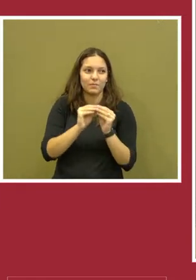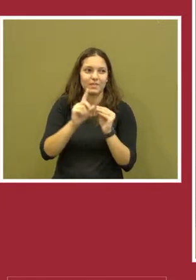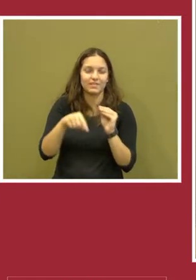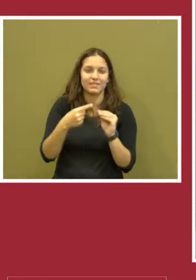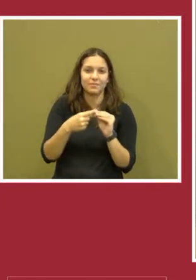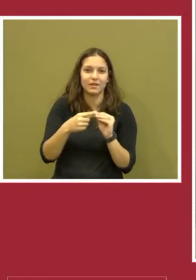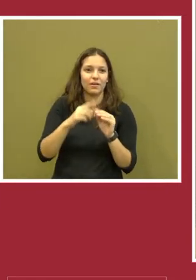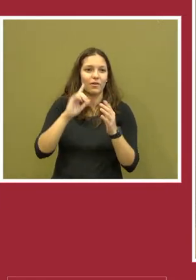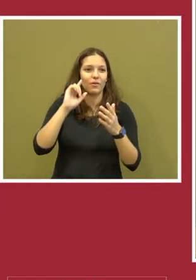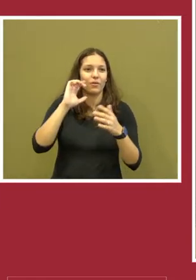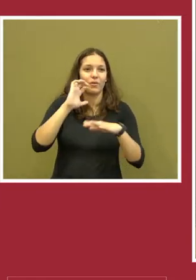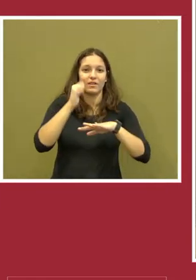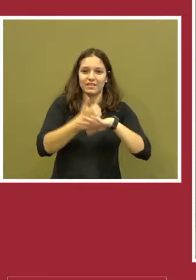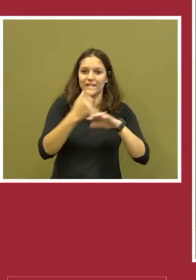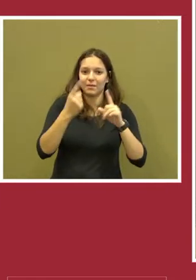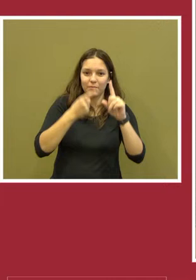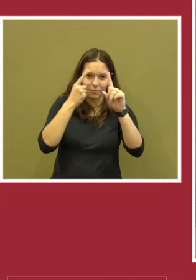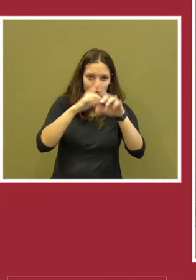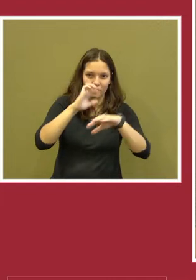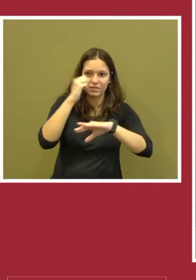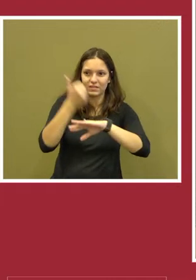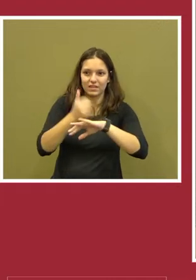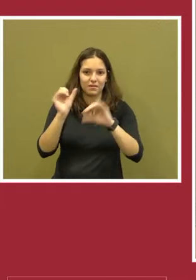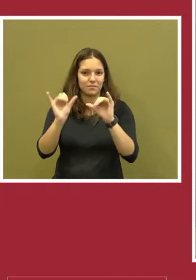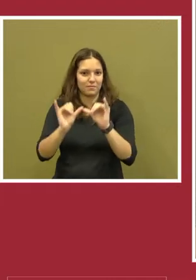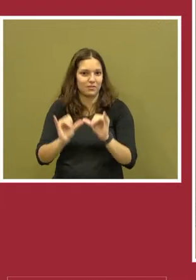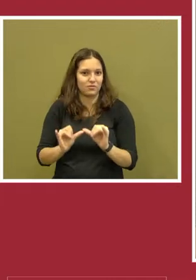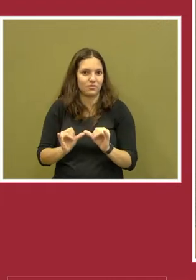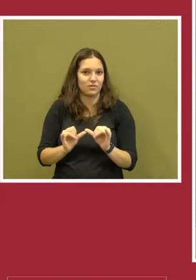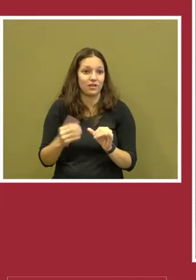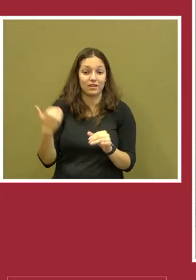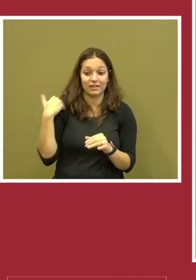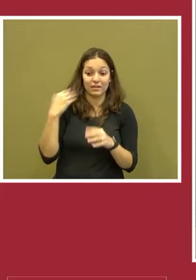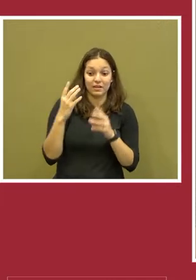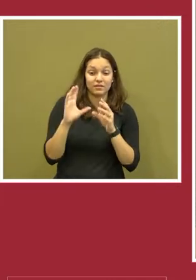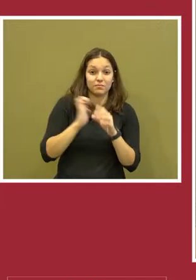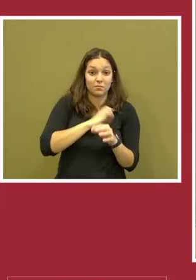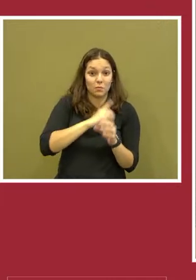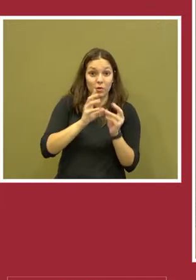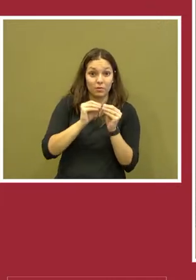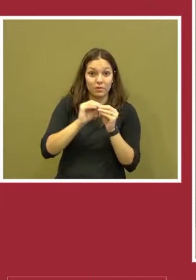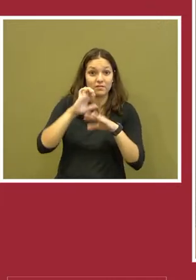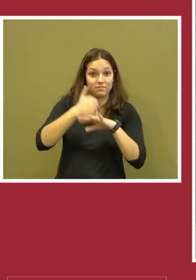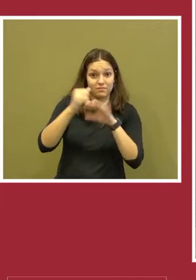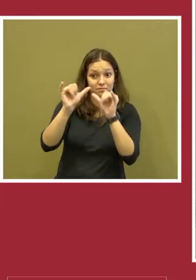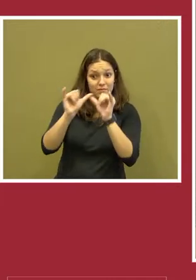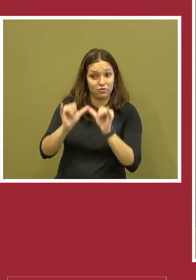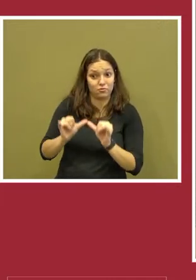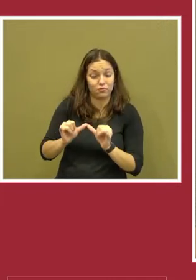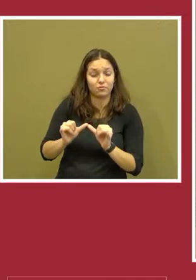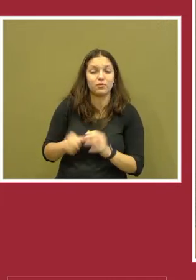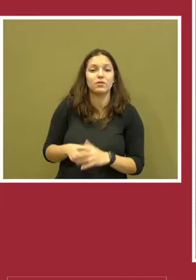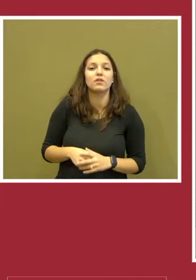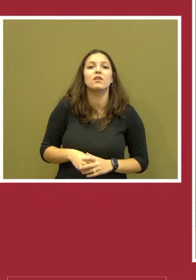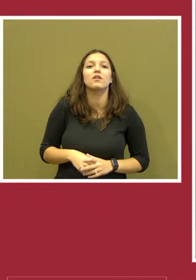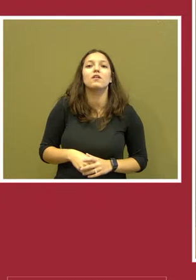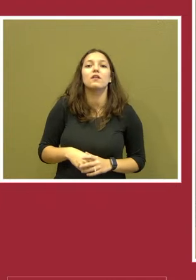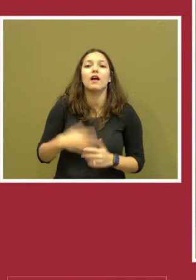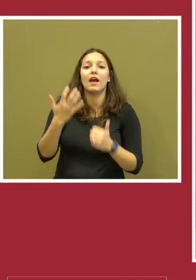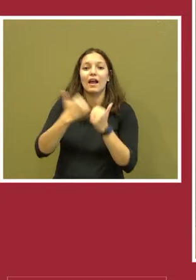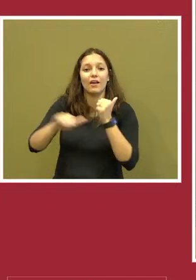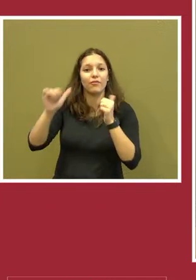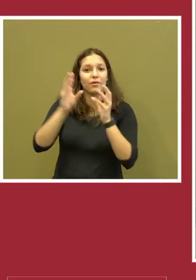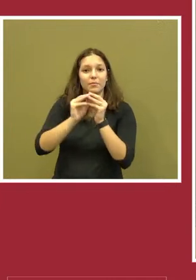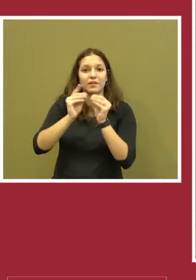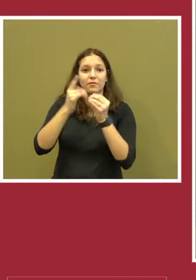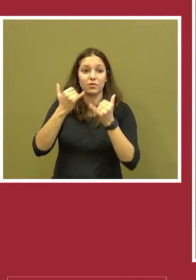we've set goals, we've set measures. We did the measures last board meeting, and really every single board meeting